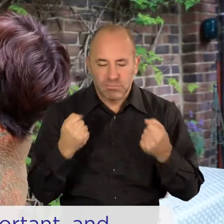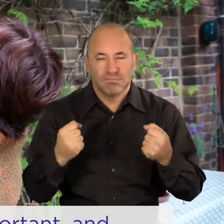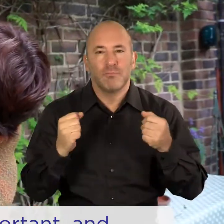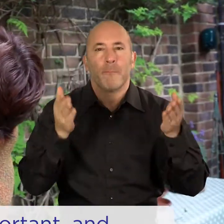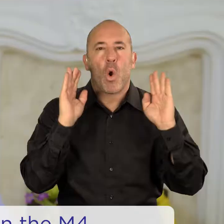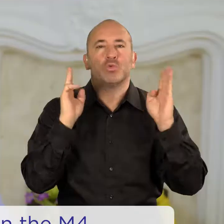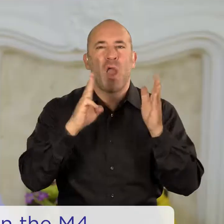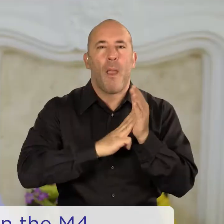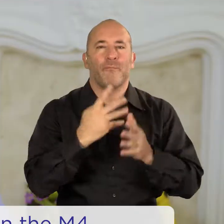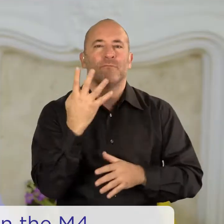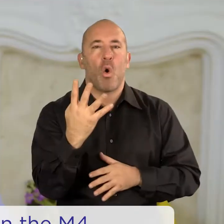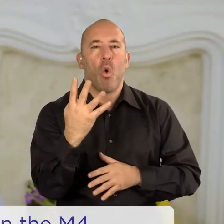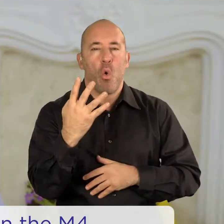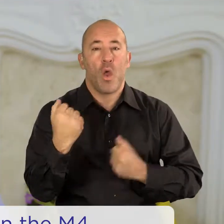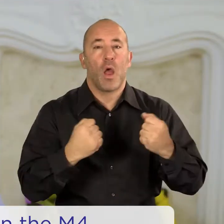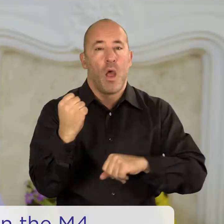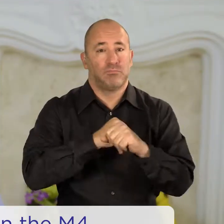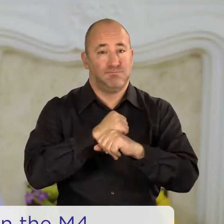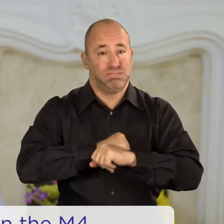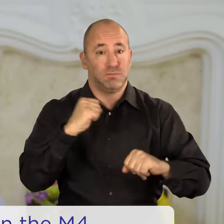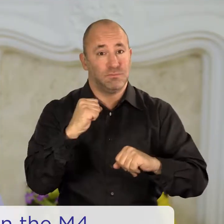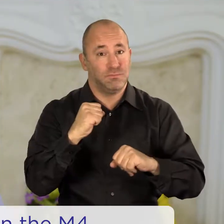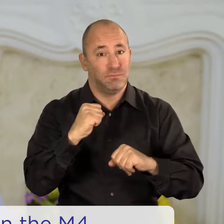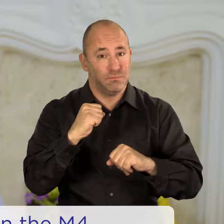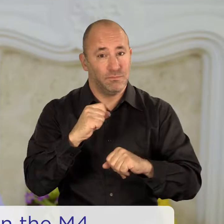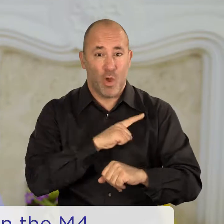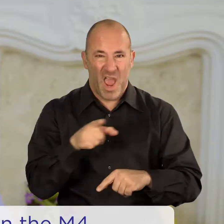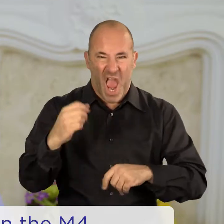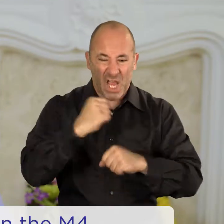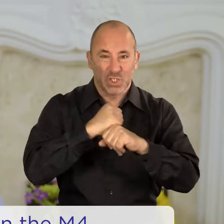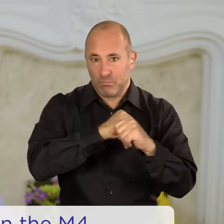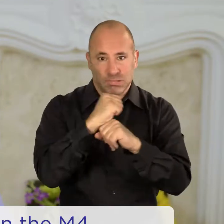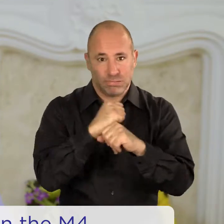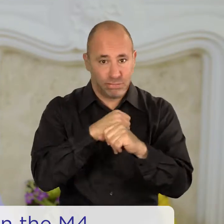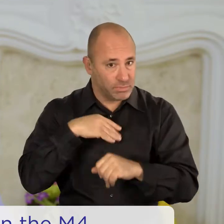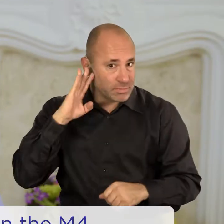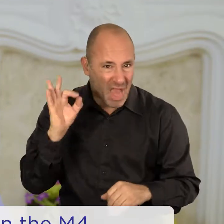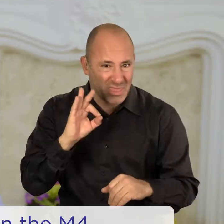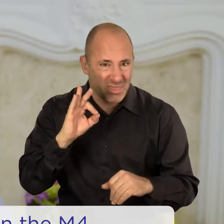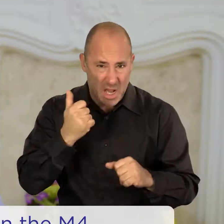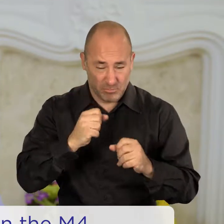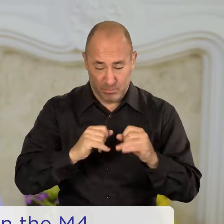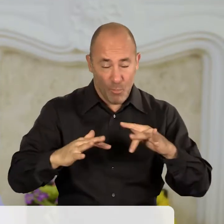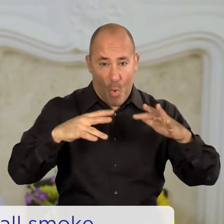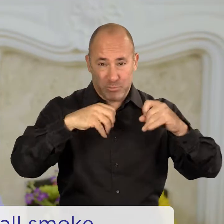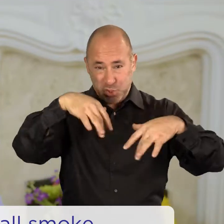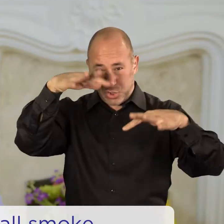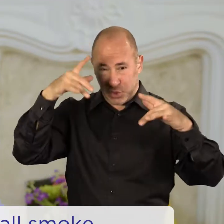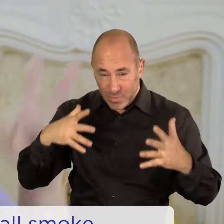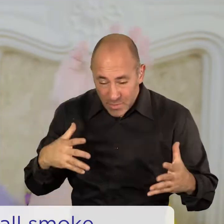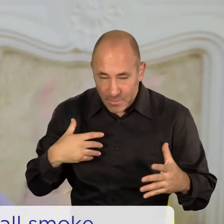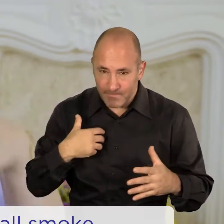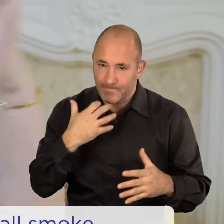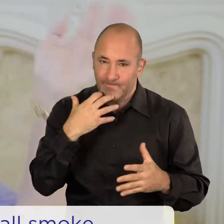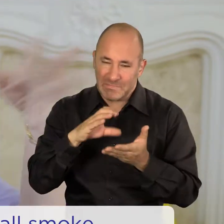life-threatening. I once blew up my car on the M4 because I didn't hear the engine knocking. And suddenly